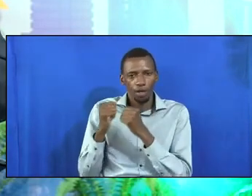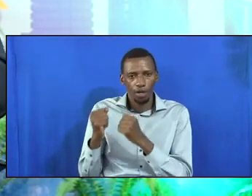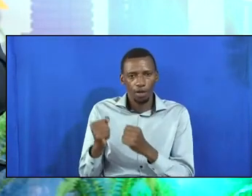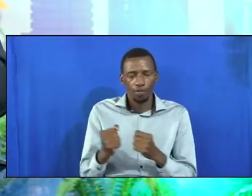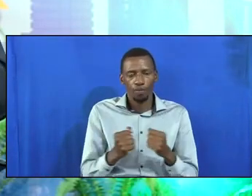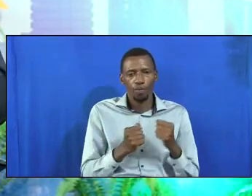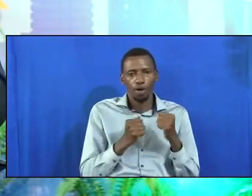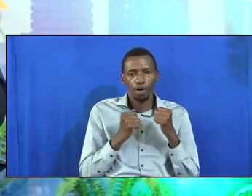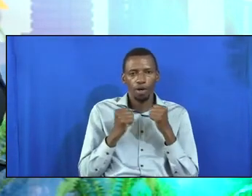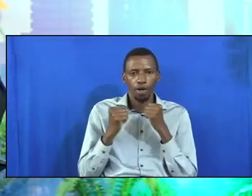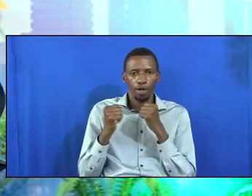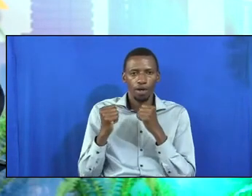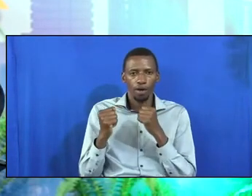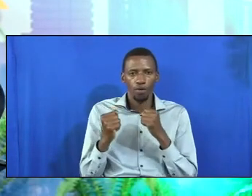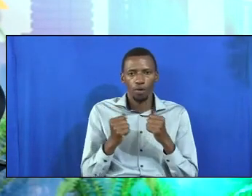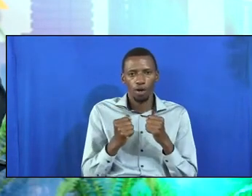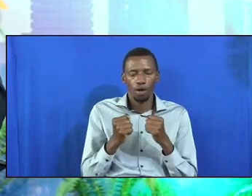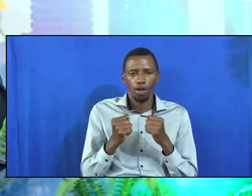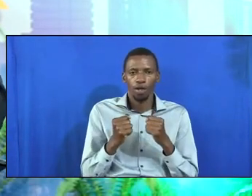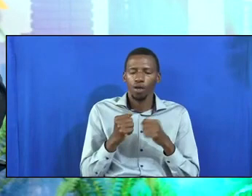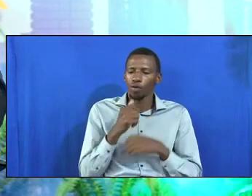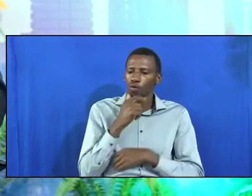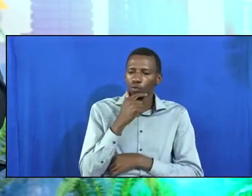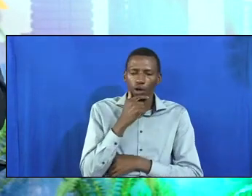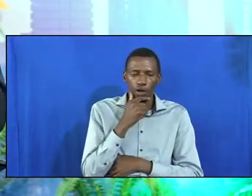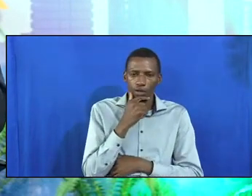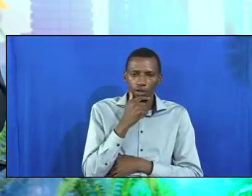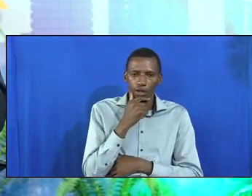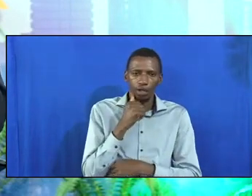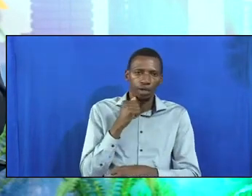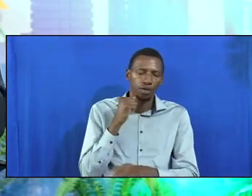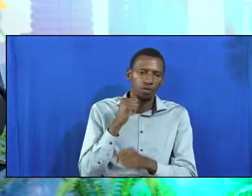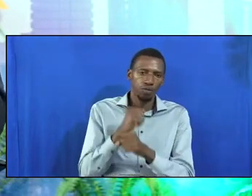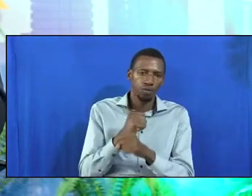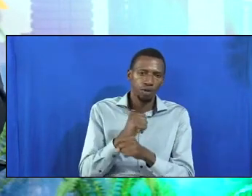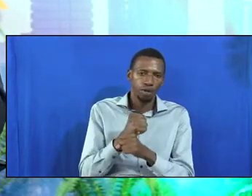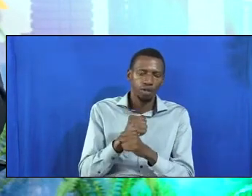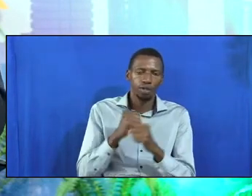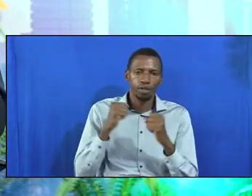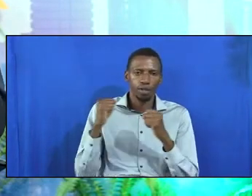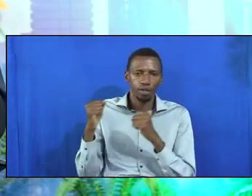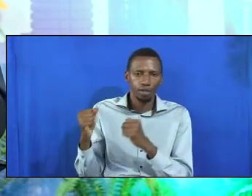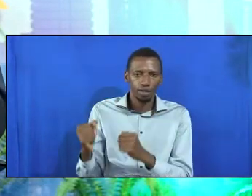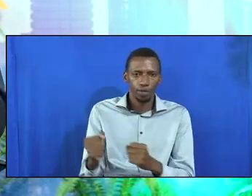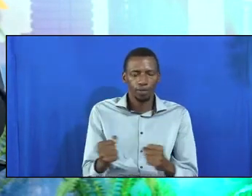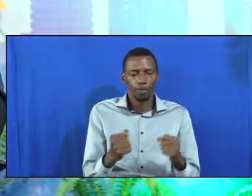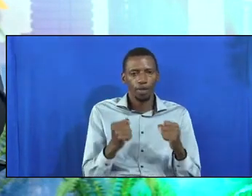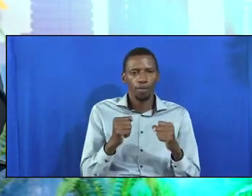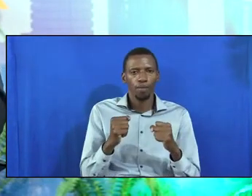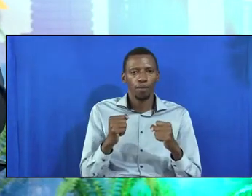power, wonder working power. In the